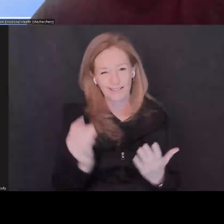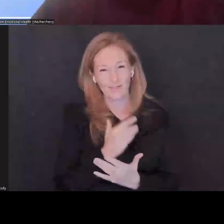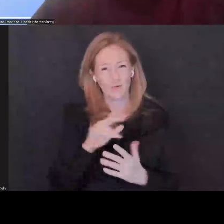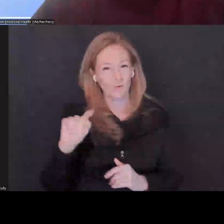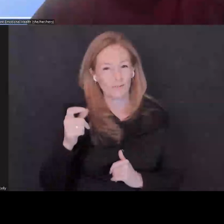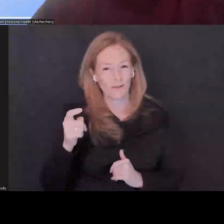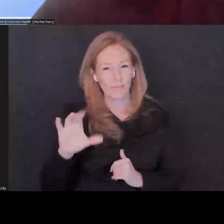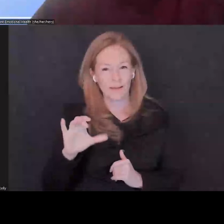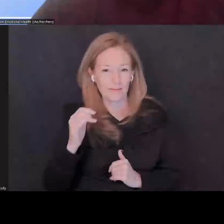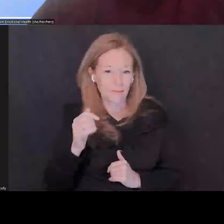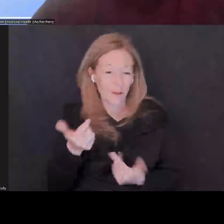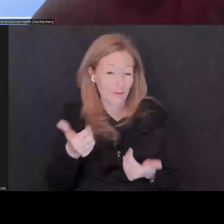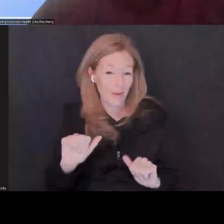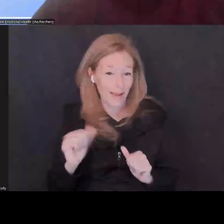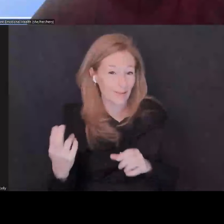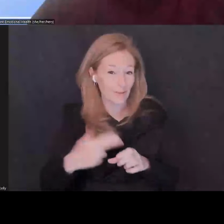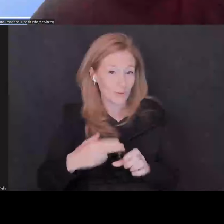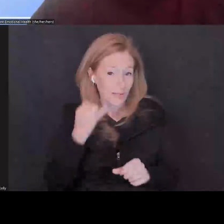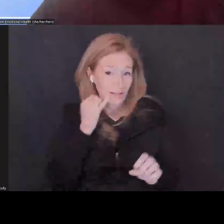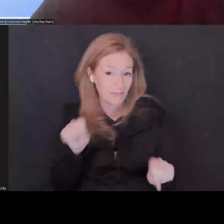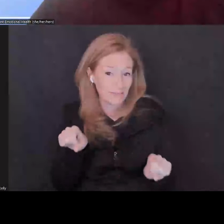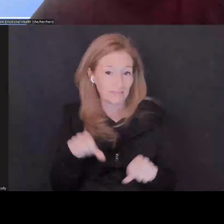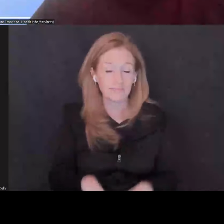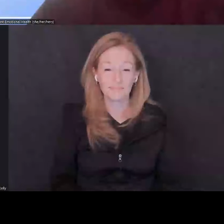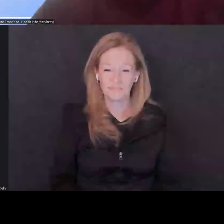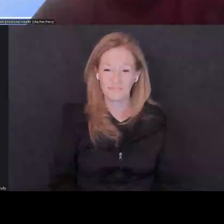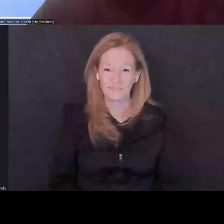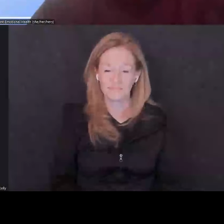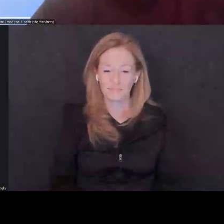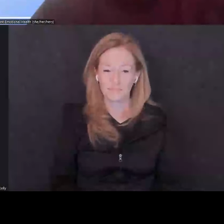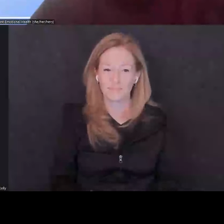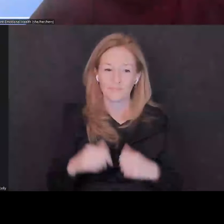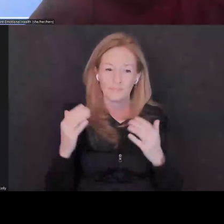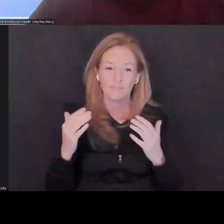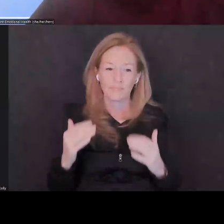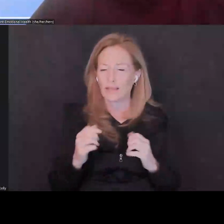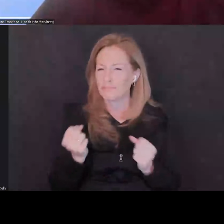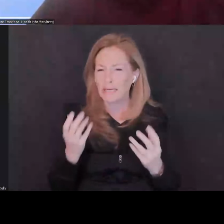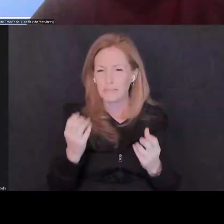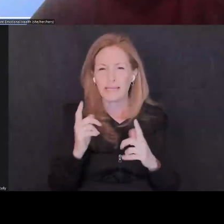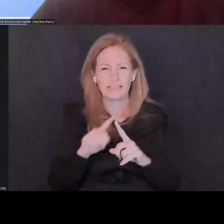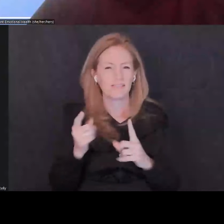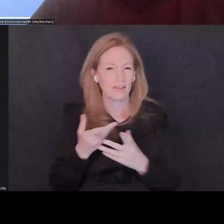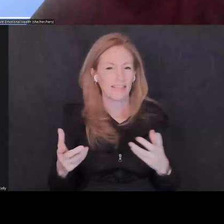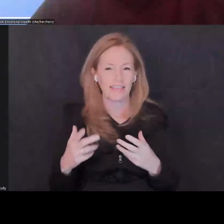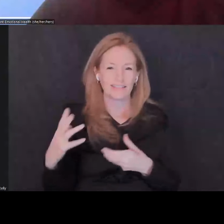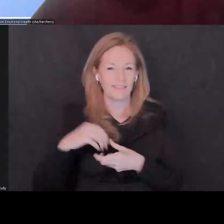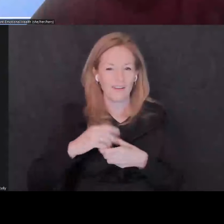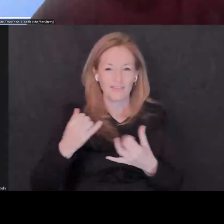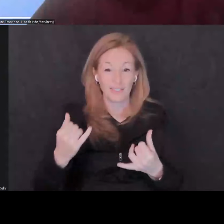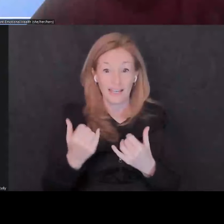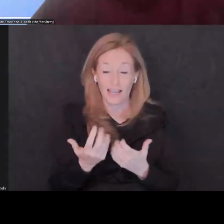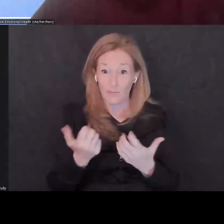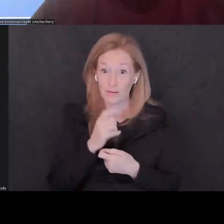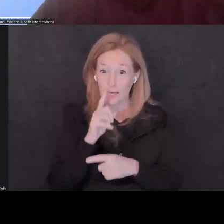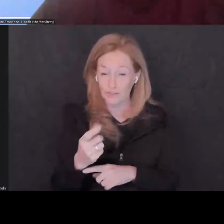you can. Let's keep going to the next slide. Again, we have a lot of items packed in today, so I want to make sure that we